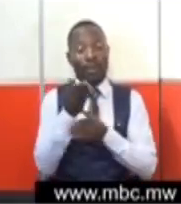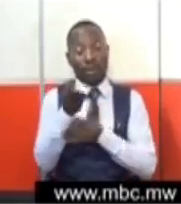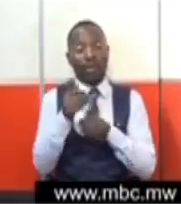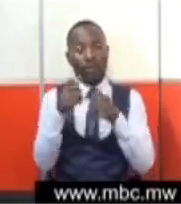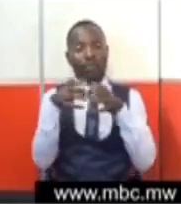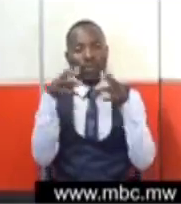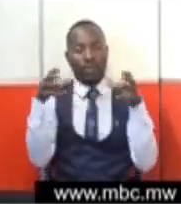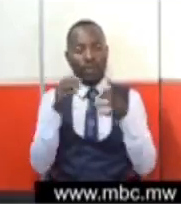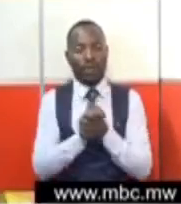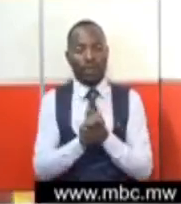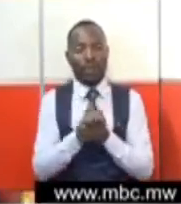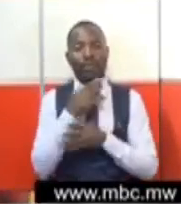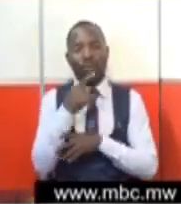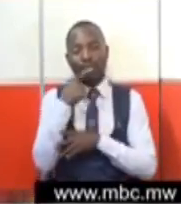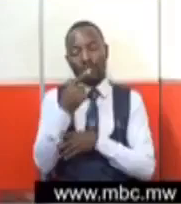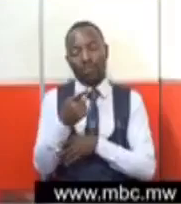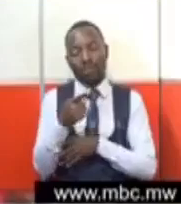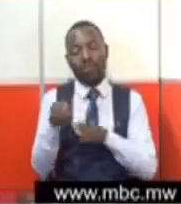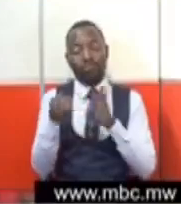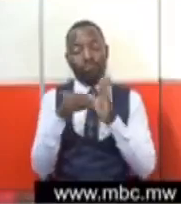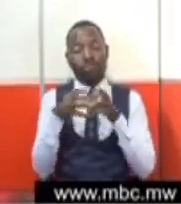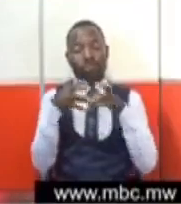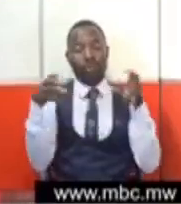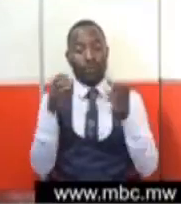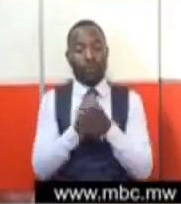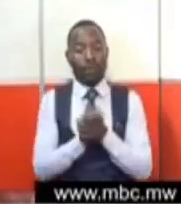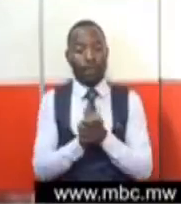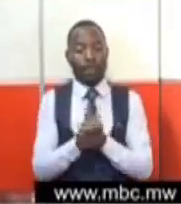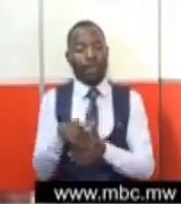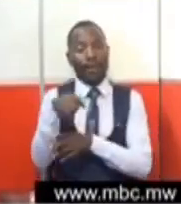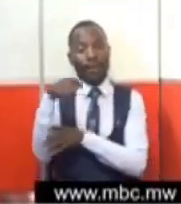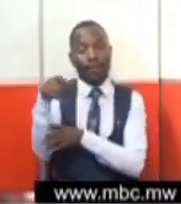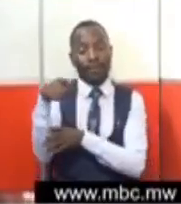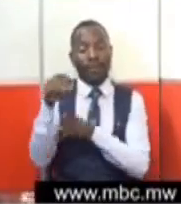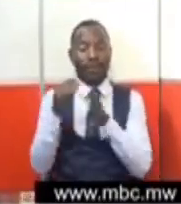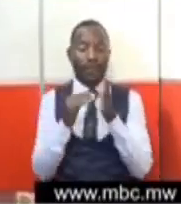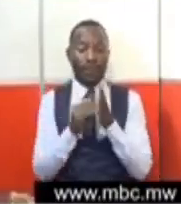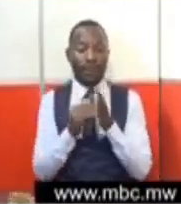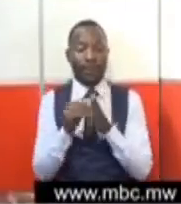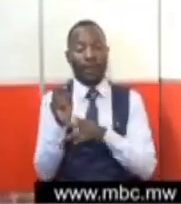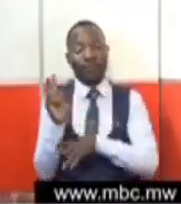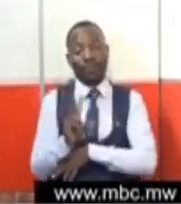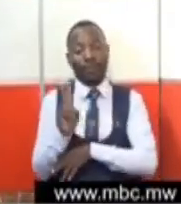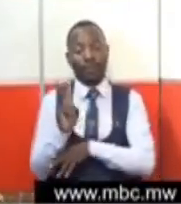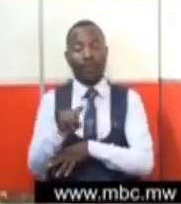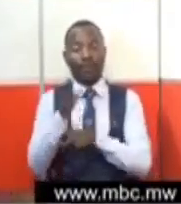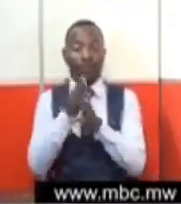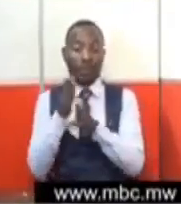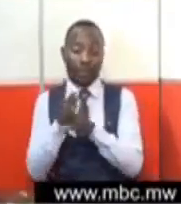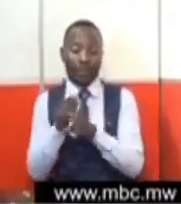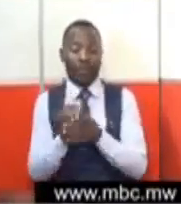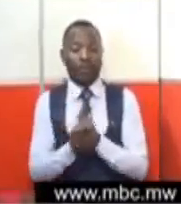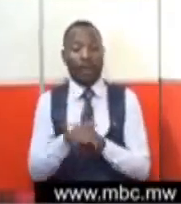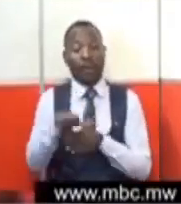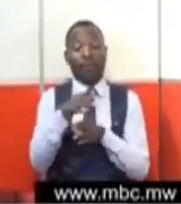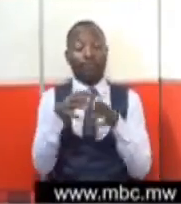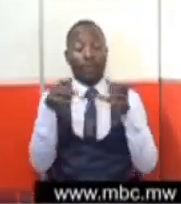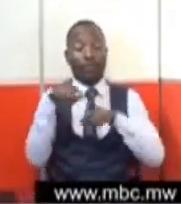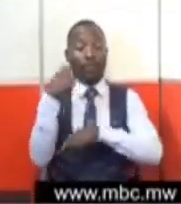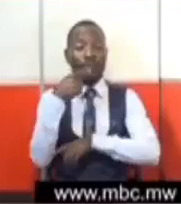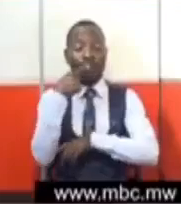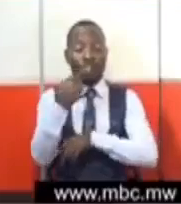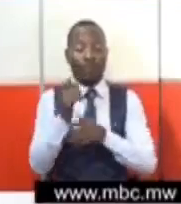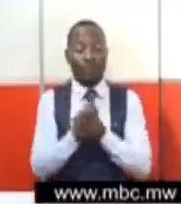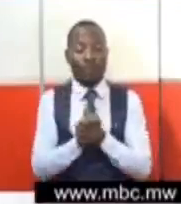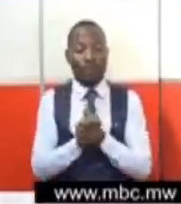workable and needs to be adopted on a larger scale. The president was also taken through currently the biggest abattoir in the country,